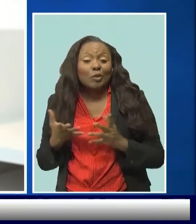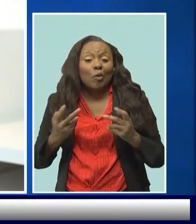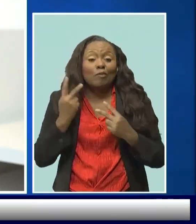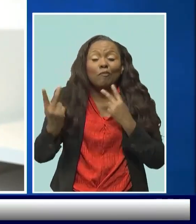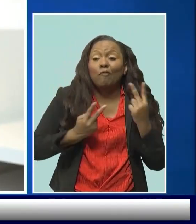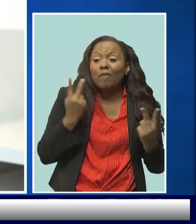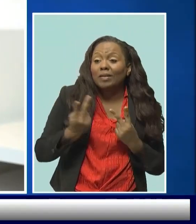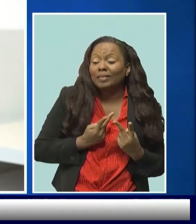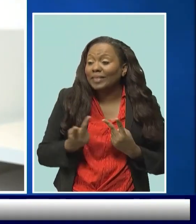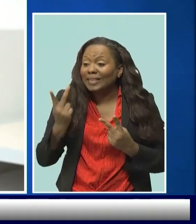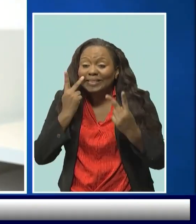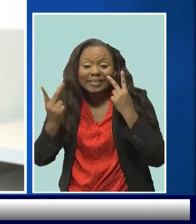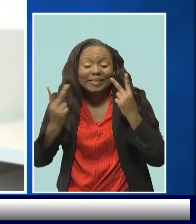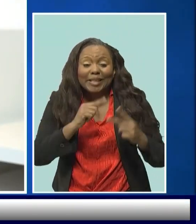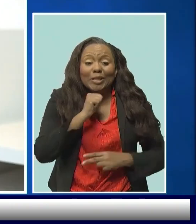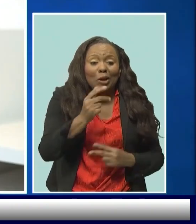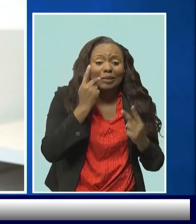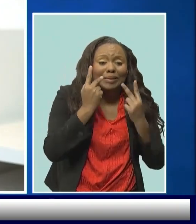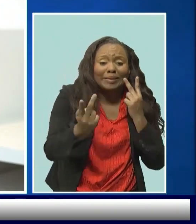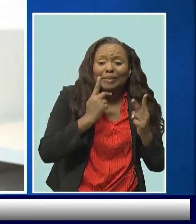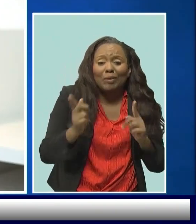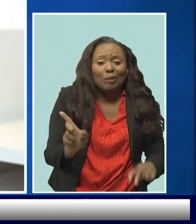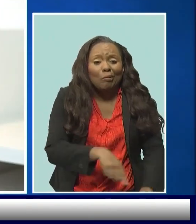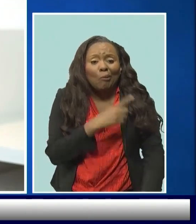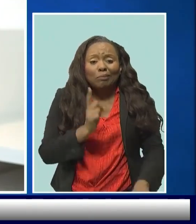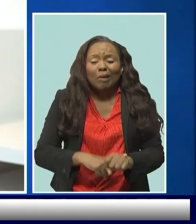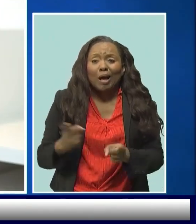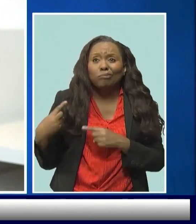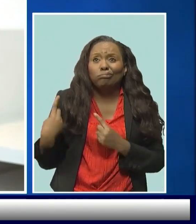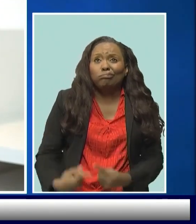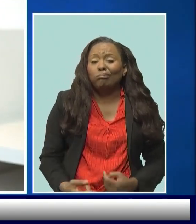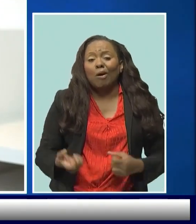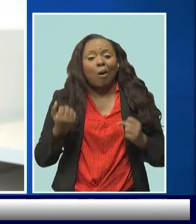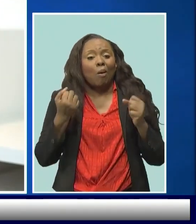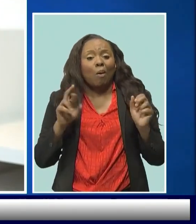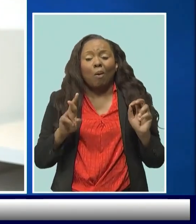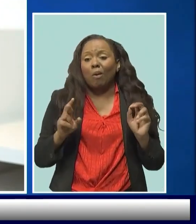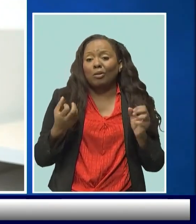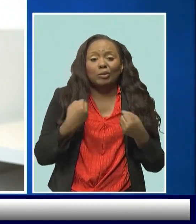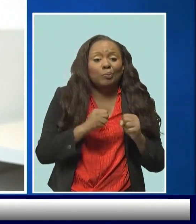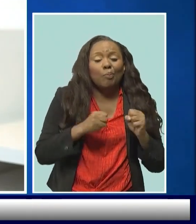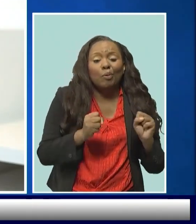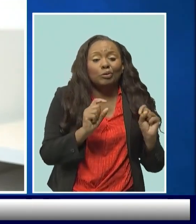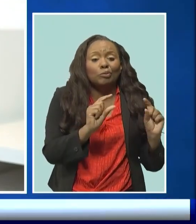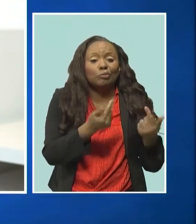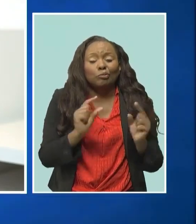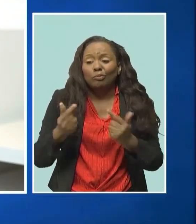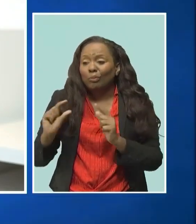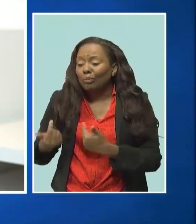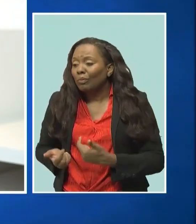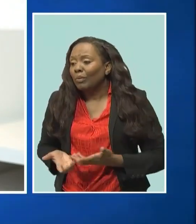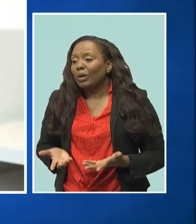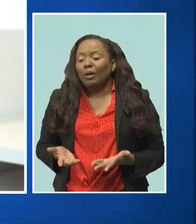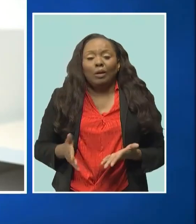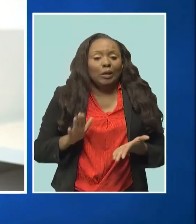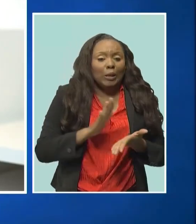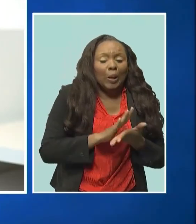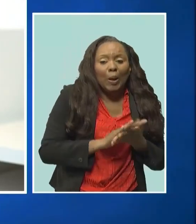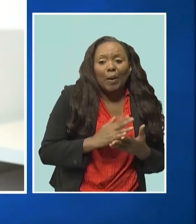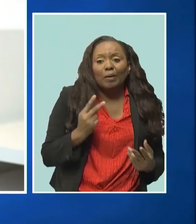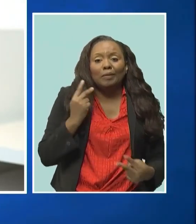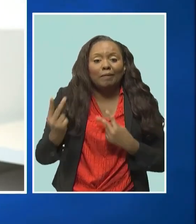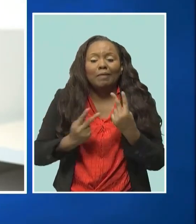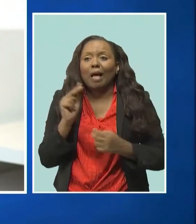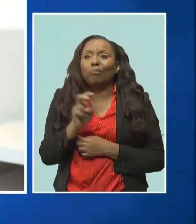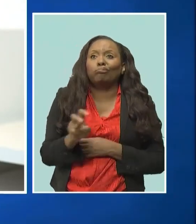seen for a while, to schools, sports groups like cricket who are going to go and play one of the other islands, to businesses who will